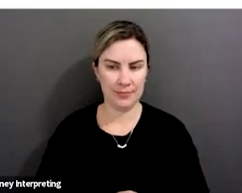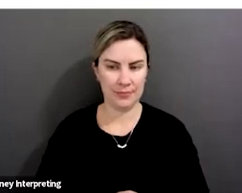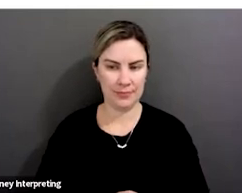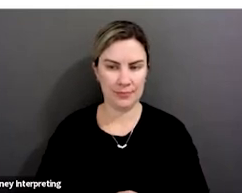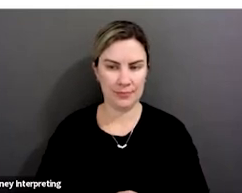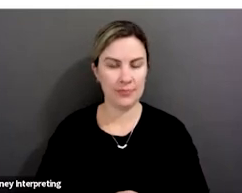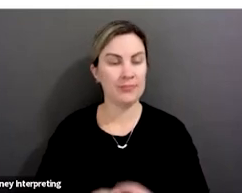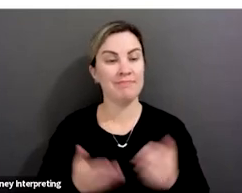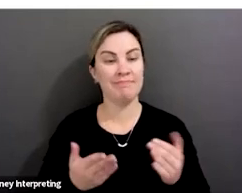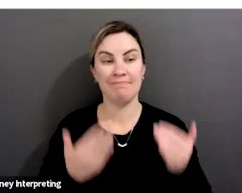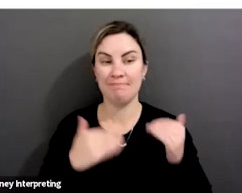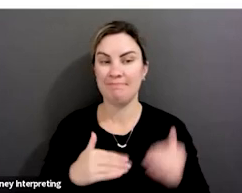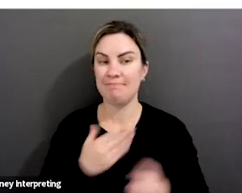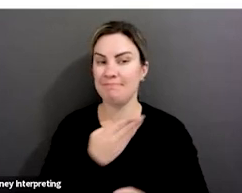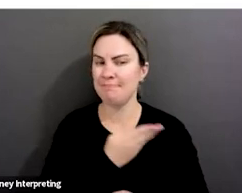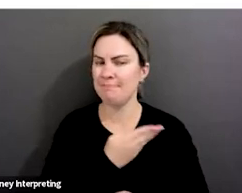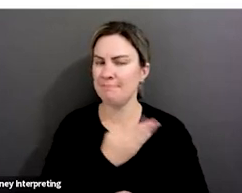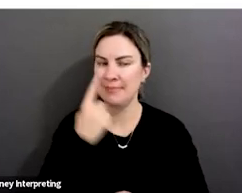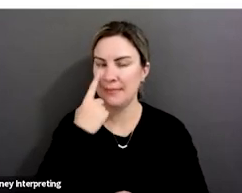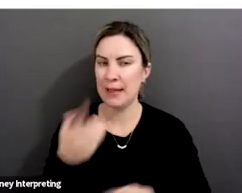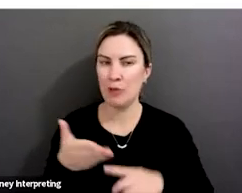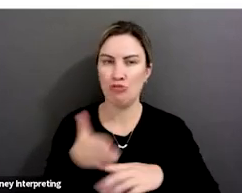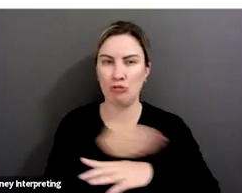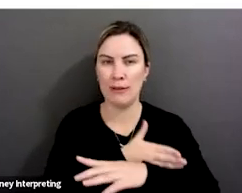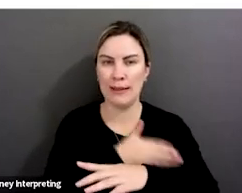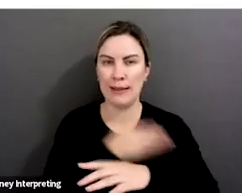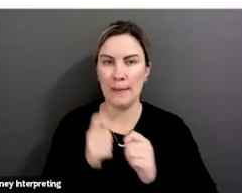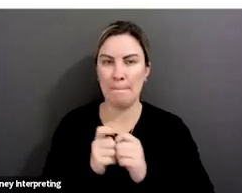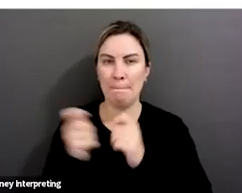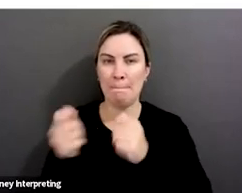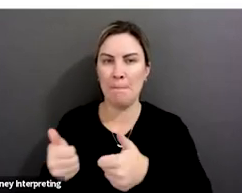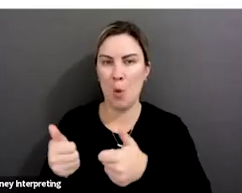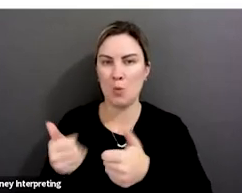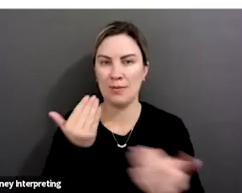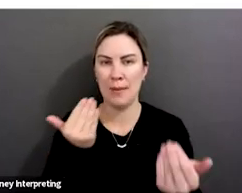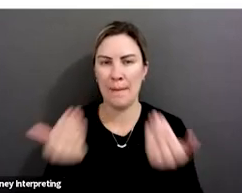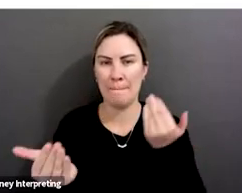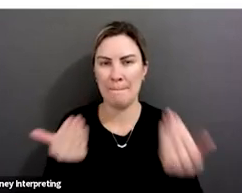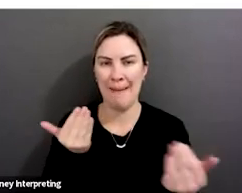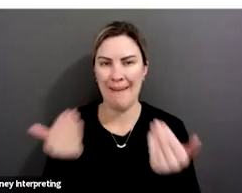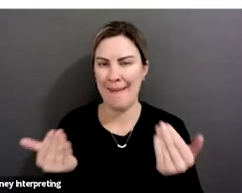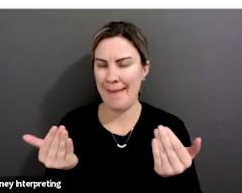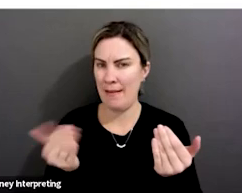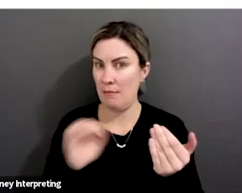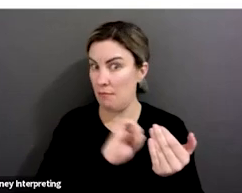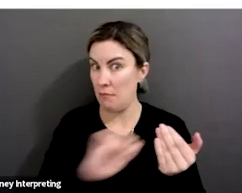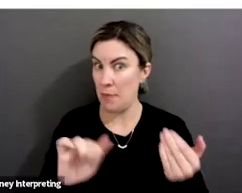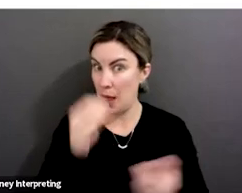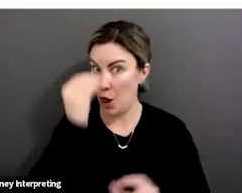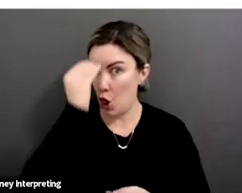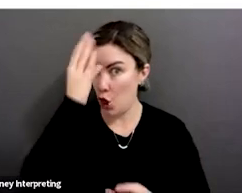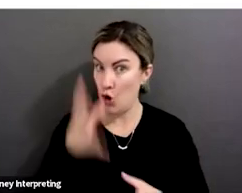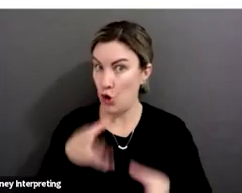this next set of slides, you'll be able to see the pre-post comparison between learning and behaviour. So how did things change